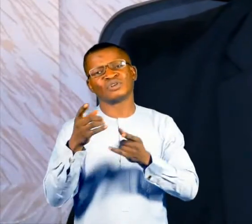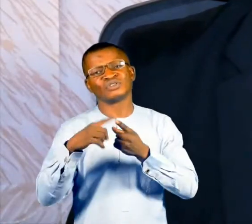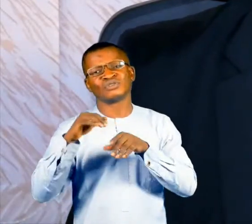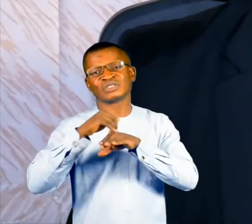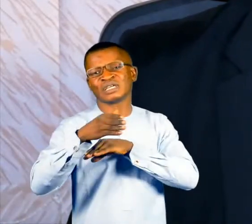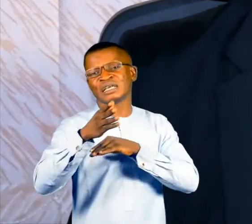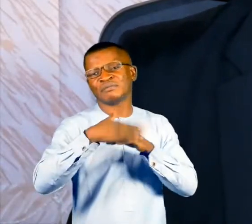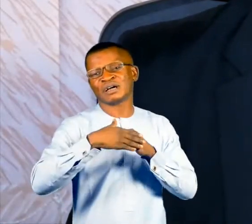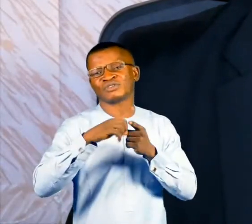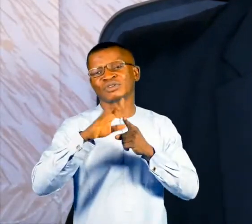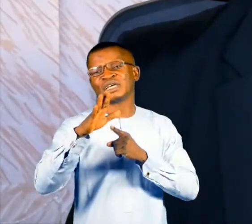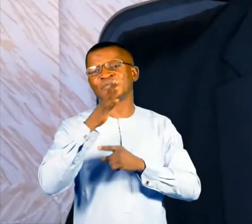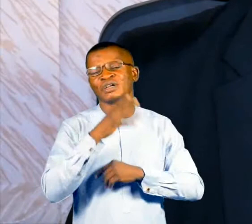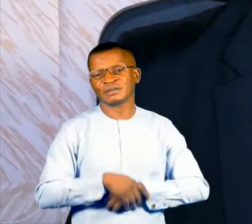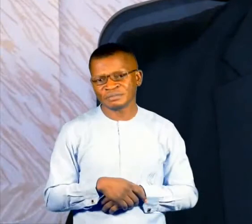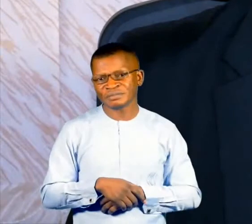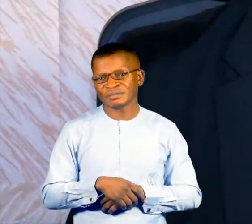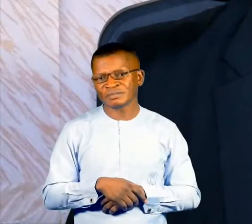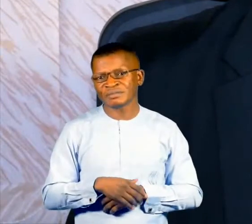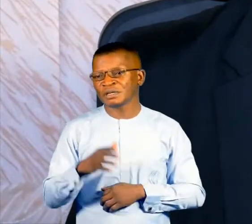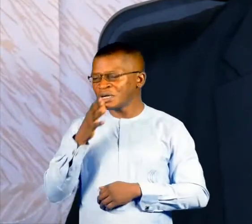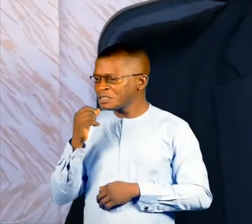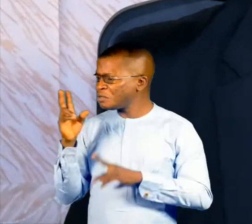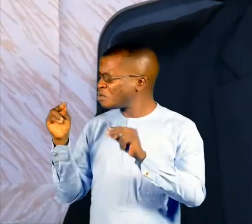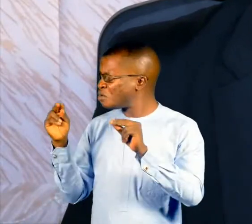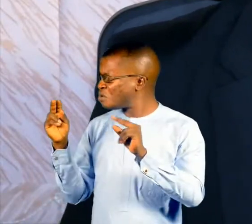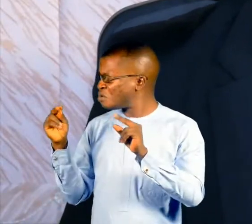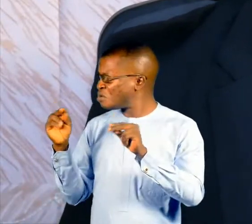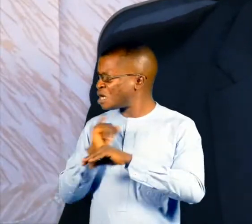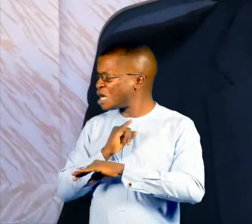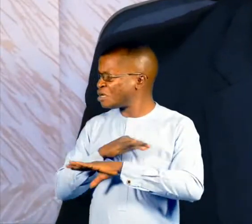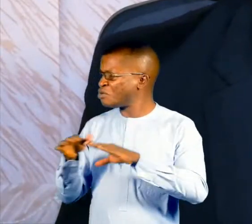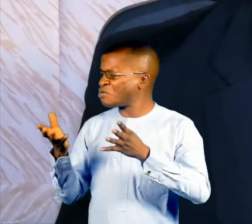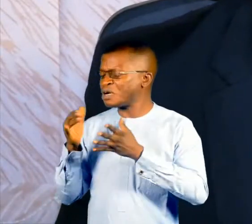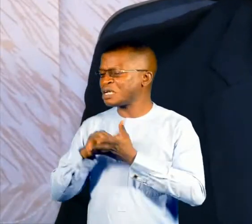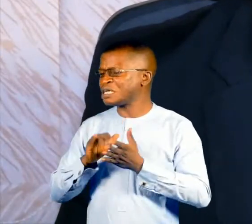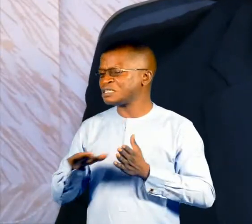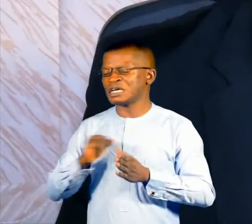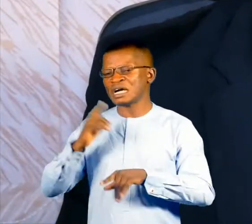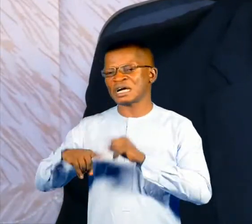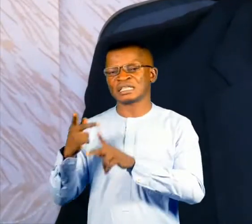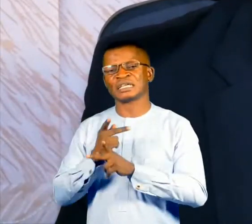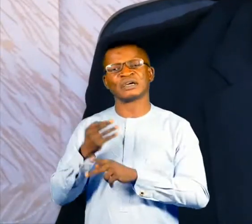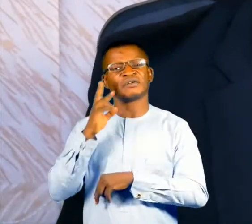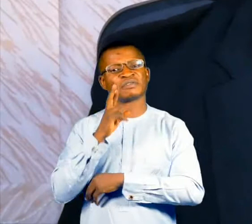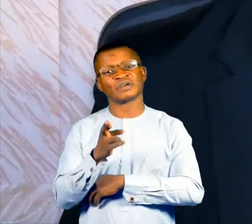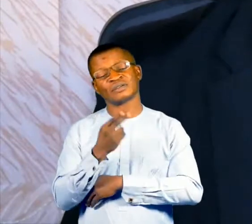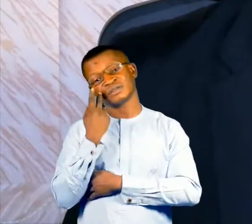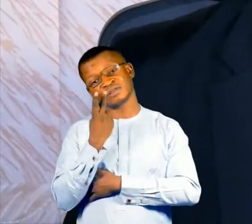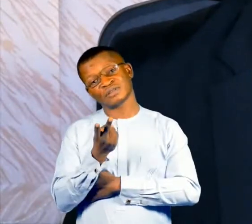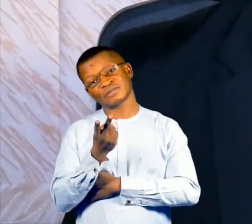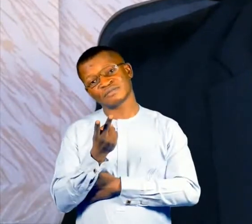Yet, you want to take them back to their mothers. The mother at home says, don't bring her back to me. I cannot take care of